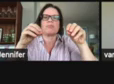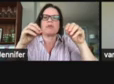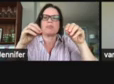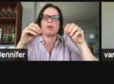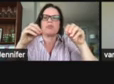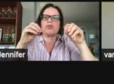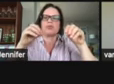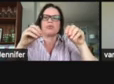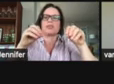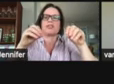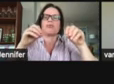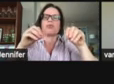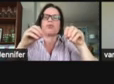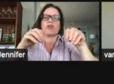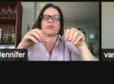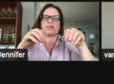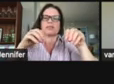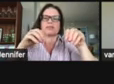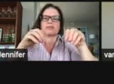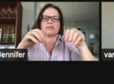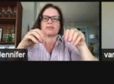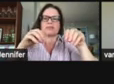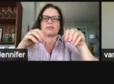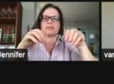they're something that people use that's a work of art.